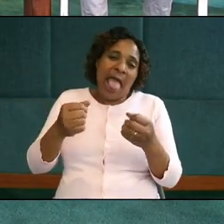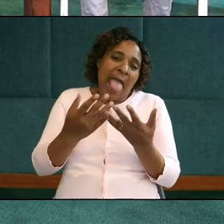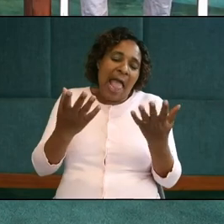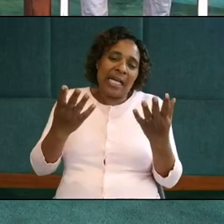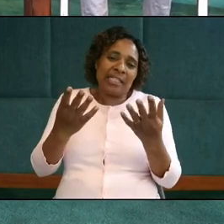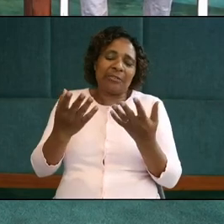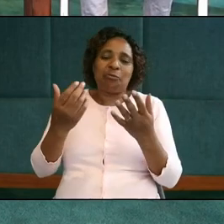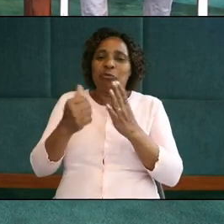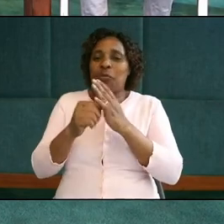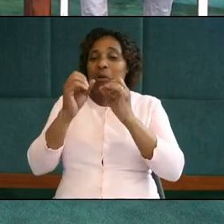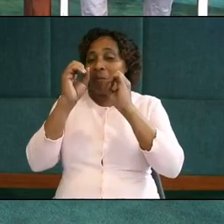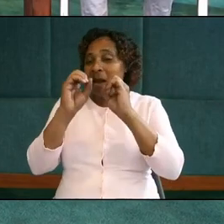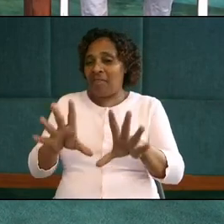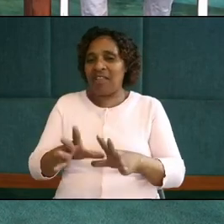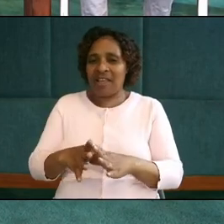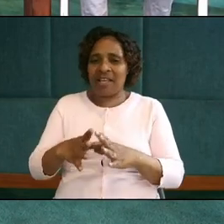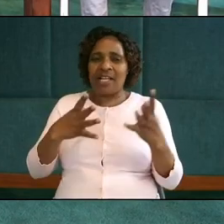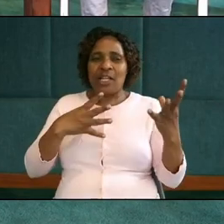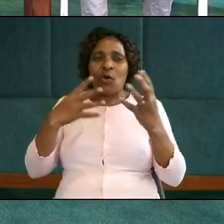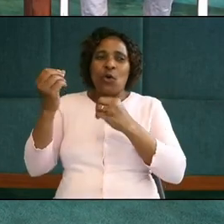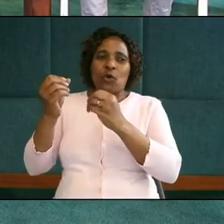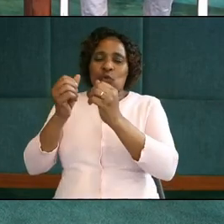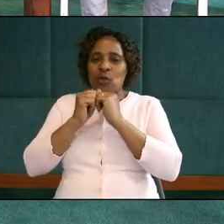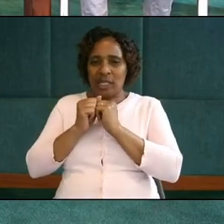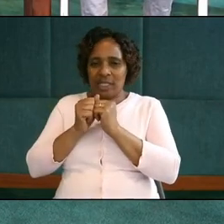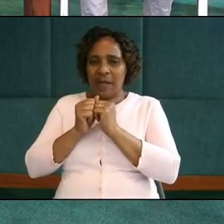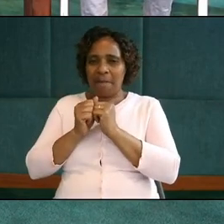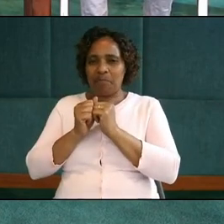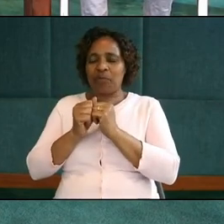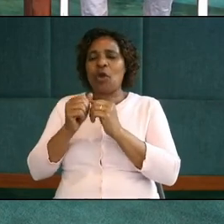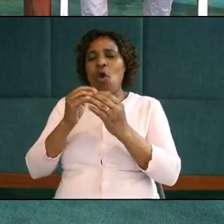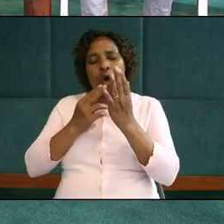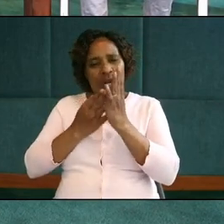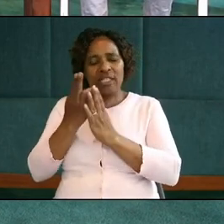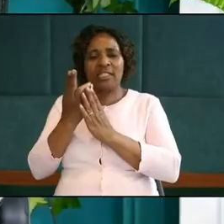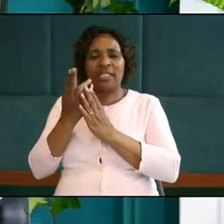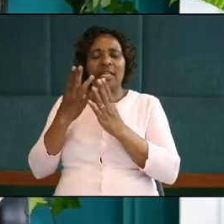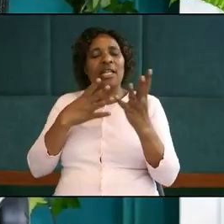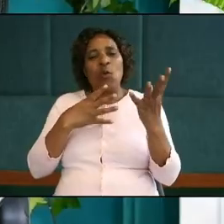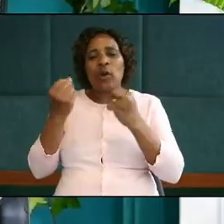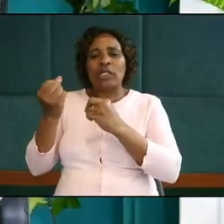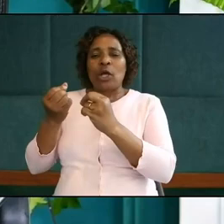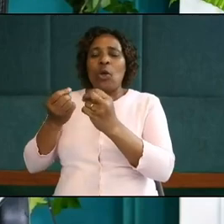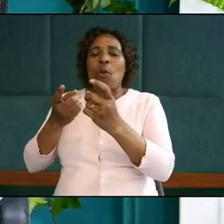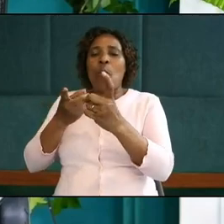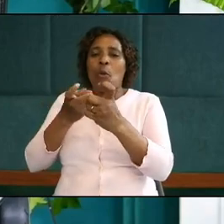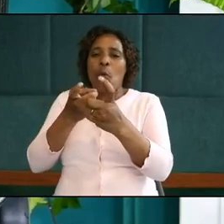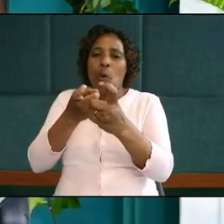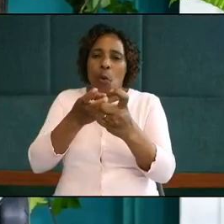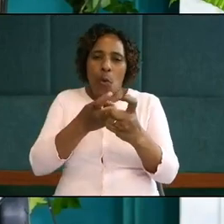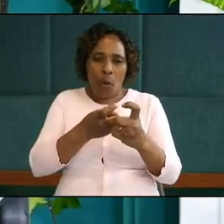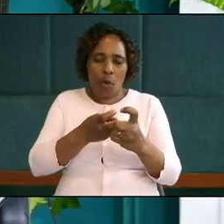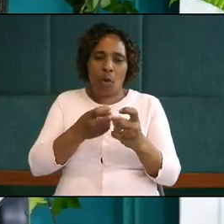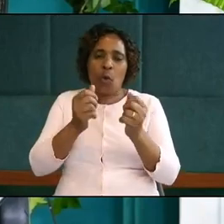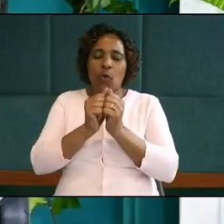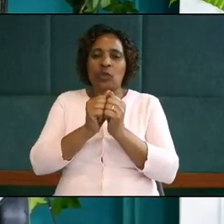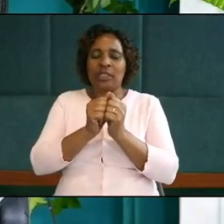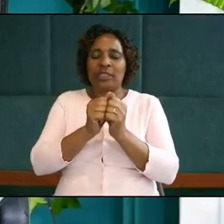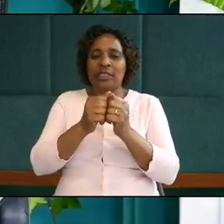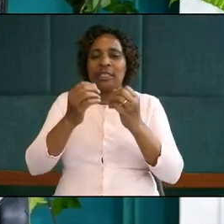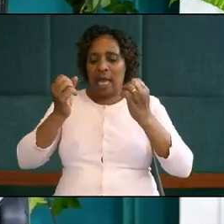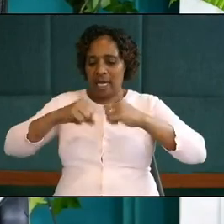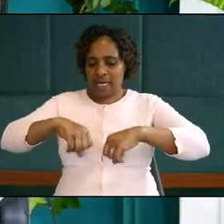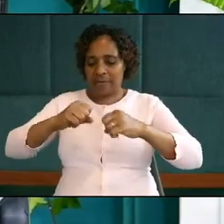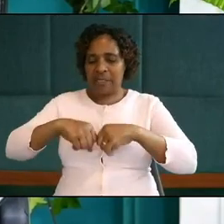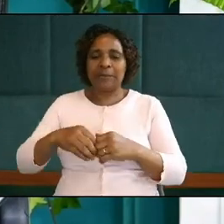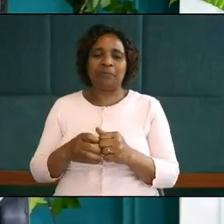are no consequences. So they went to war with it, an odd habit, honestly. So they went to war with the Ark of the Covenant. Then during the